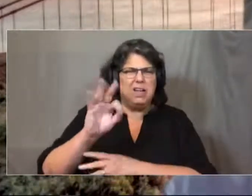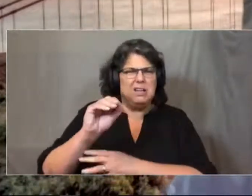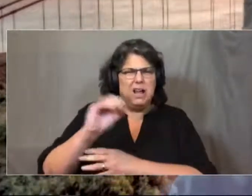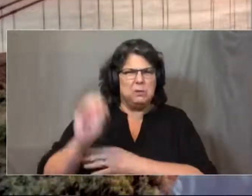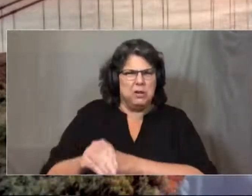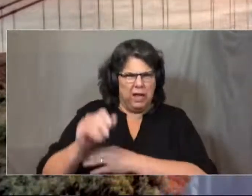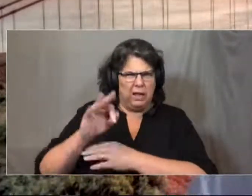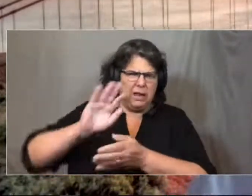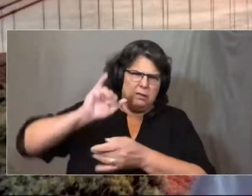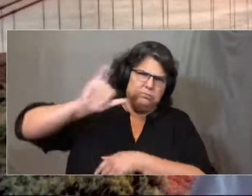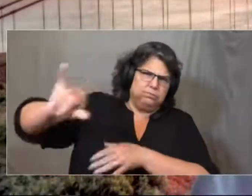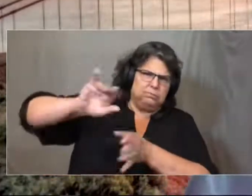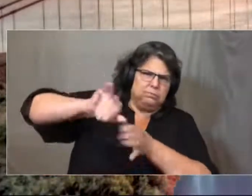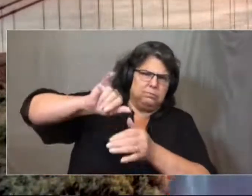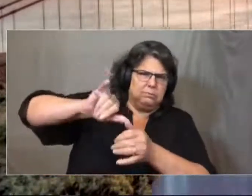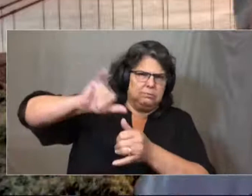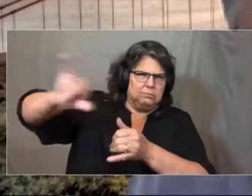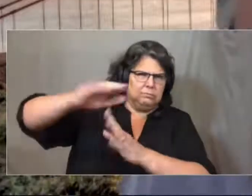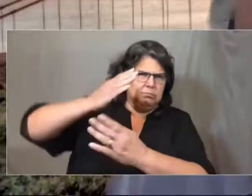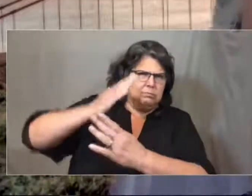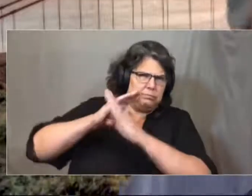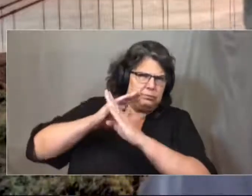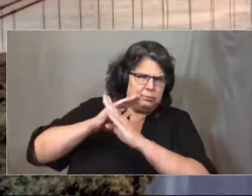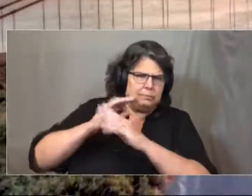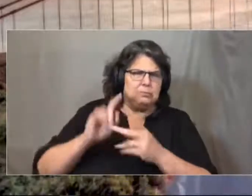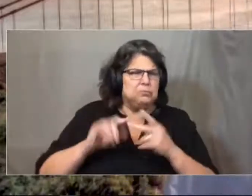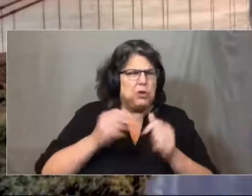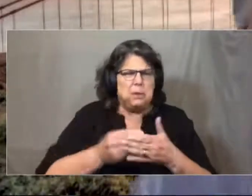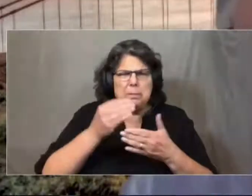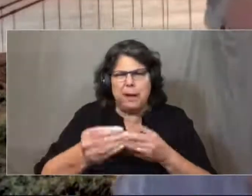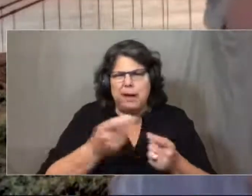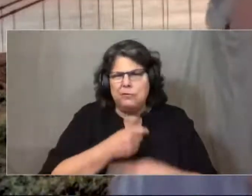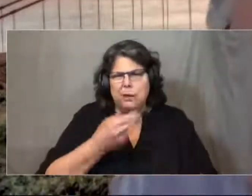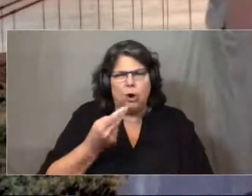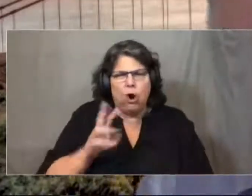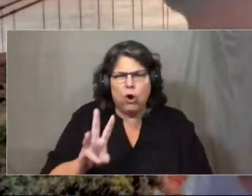them at hardware stores or online retailers.